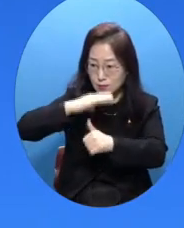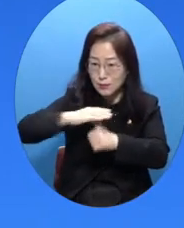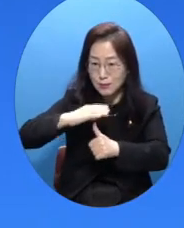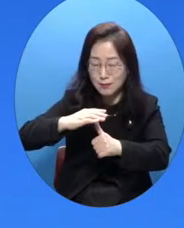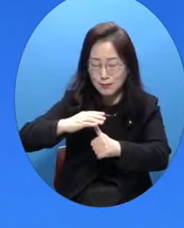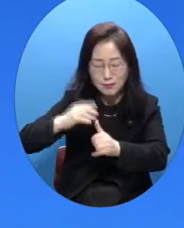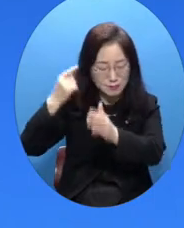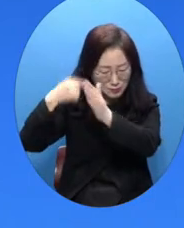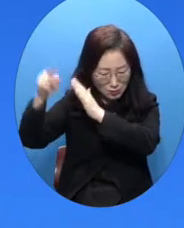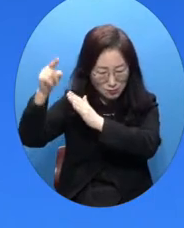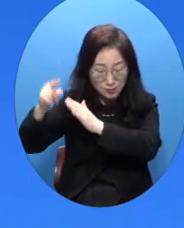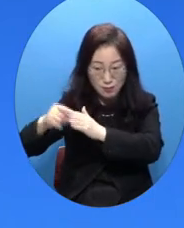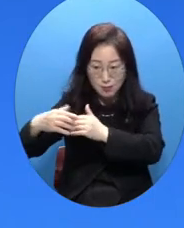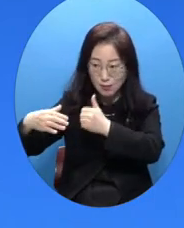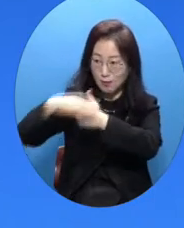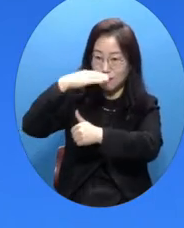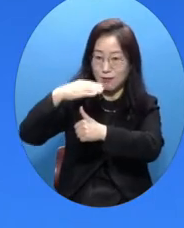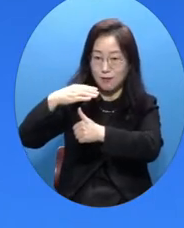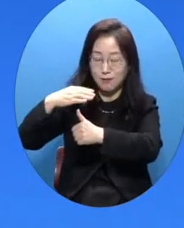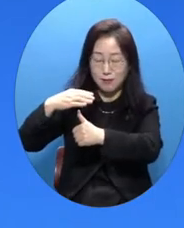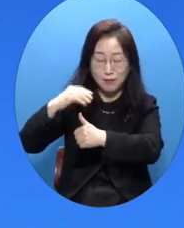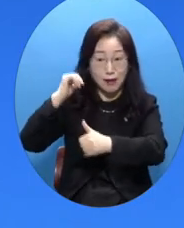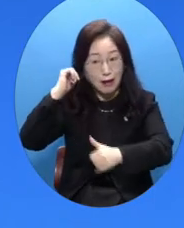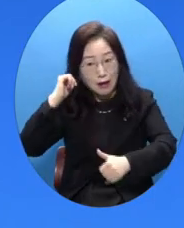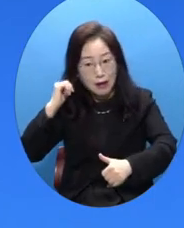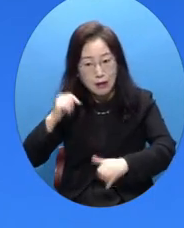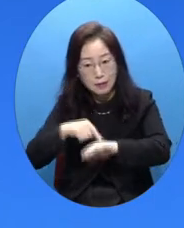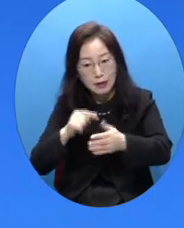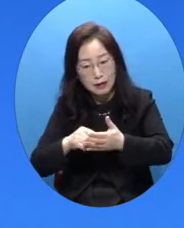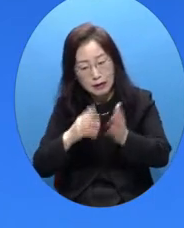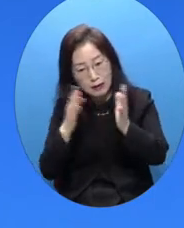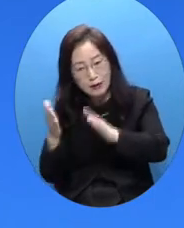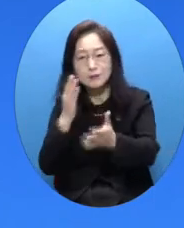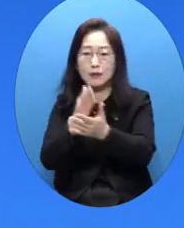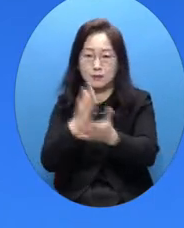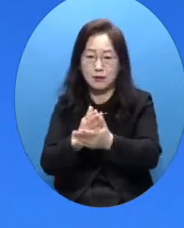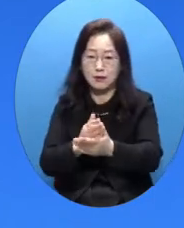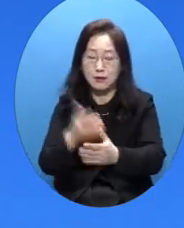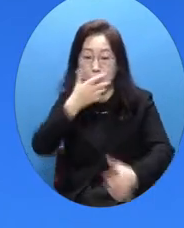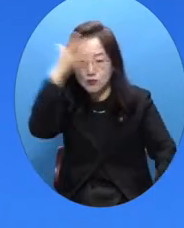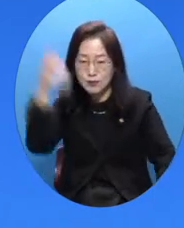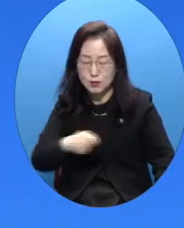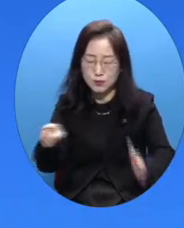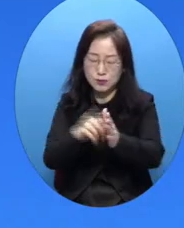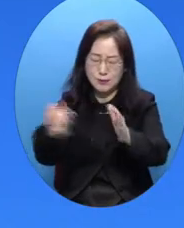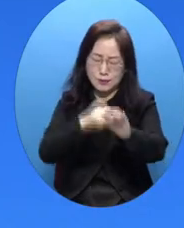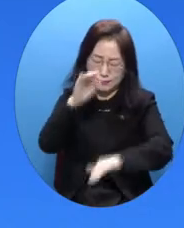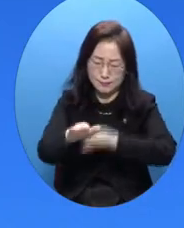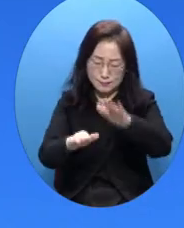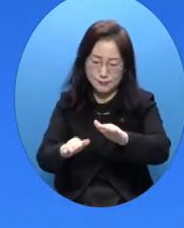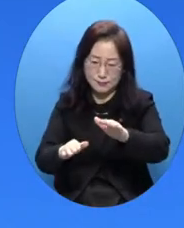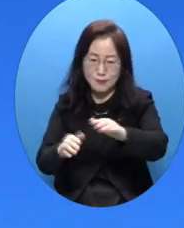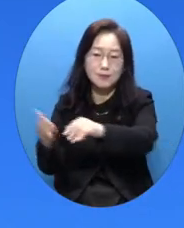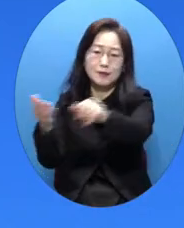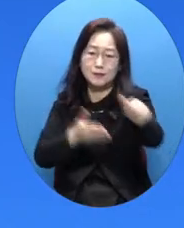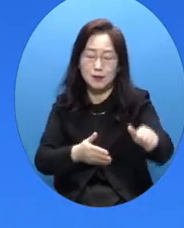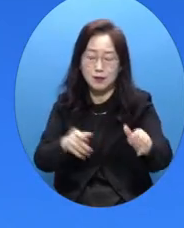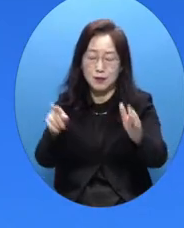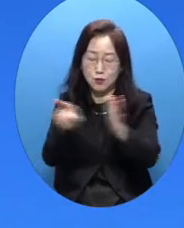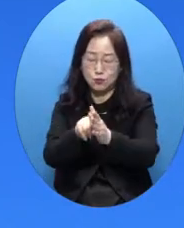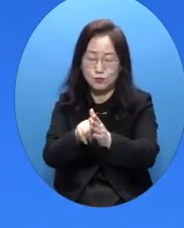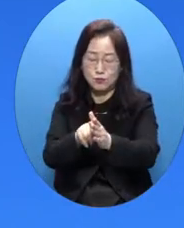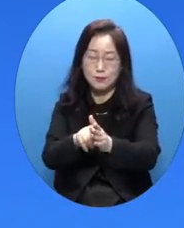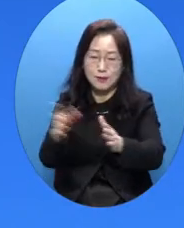and Surround each other but don't listen to them don't give your ear to them grab the dream and March It Forward again and